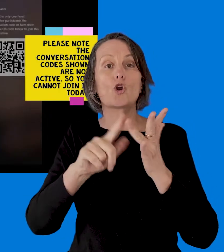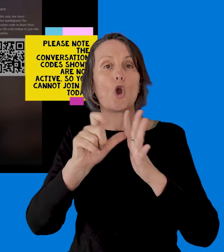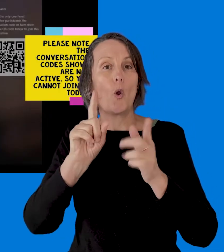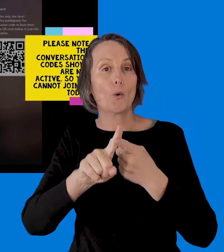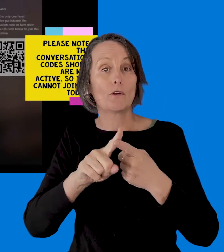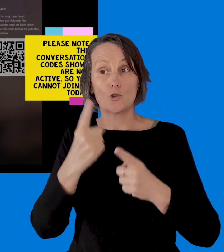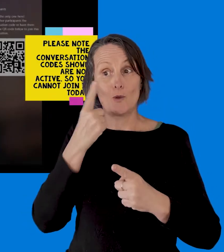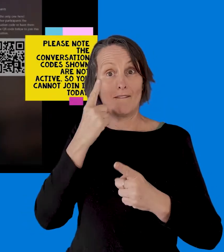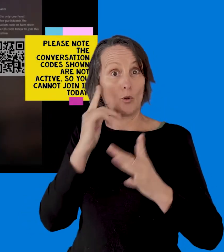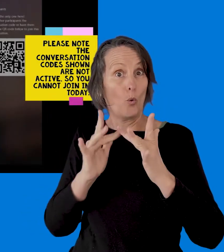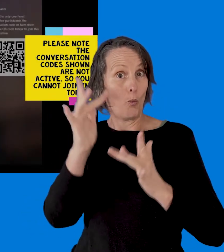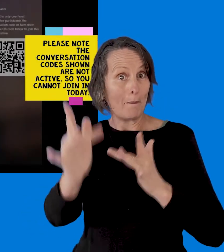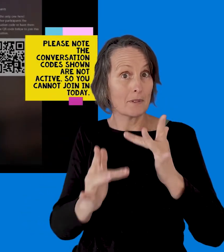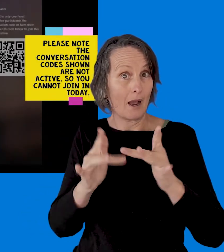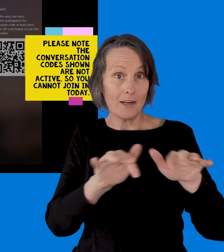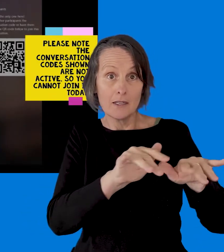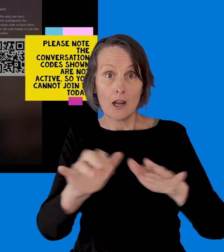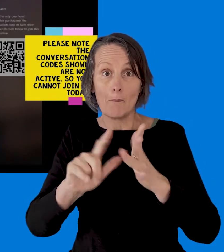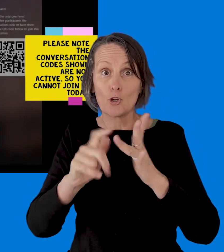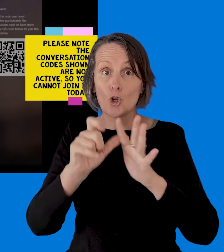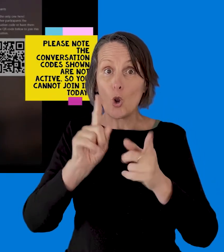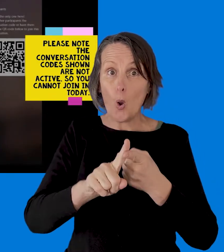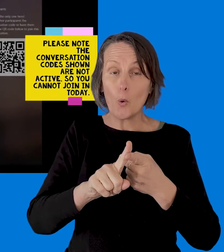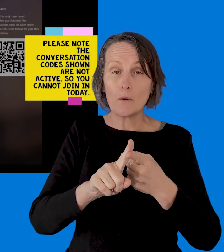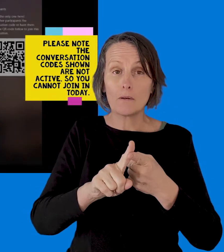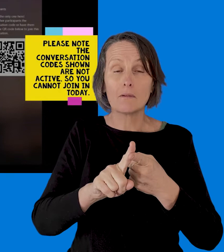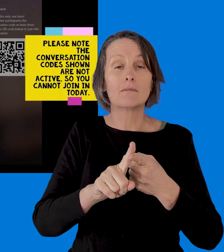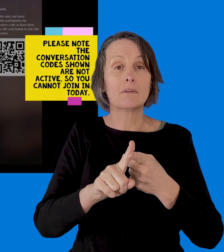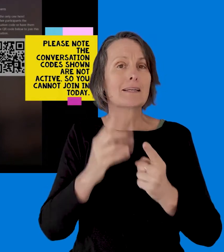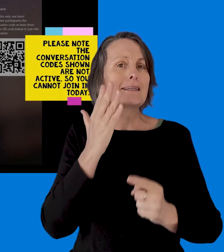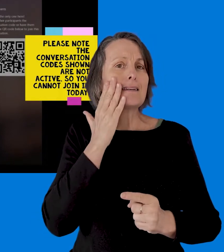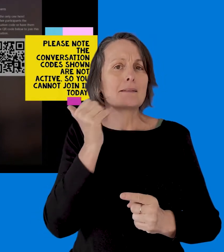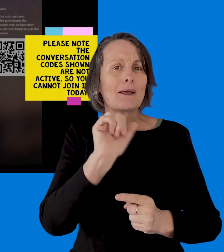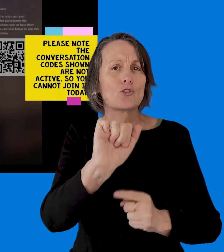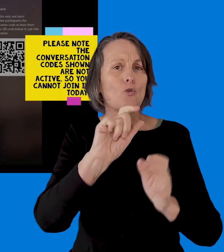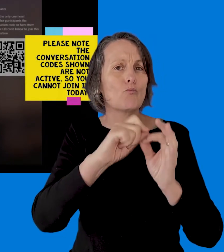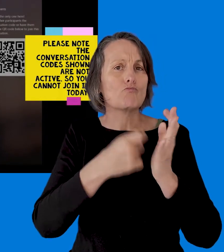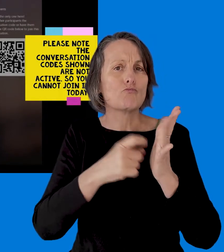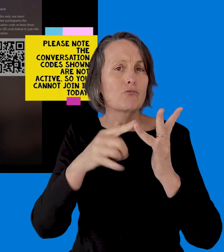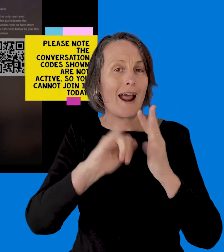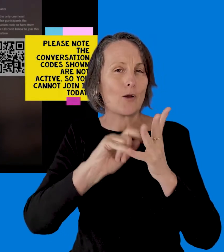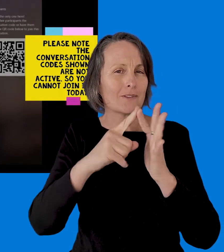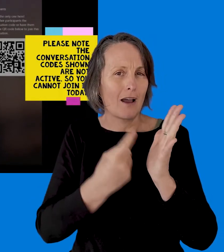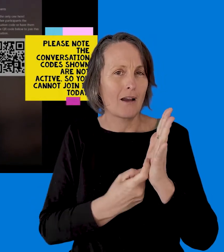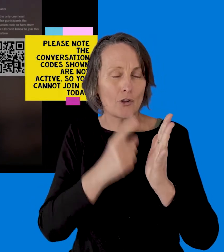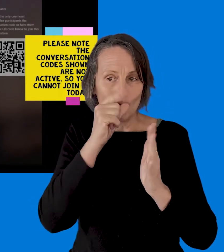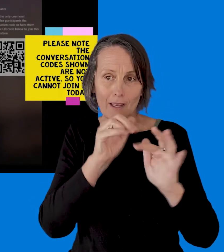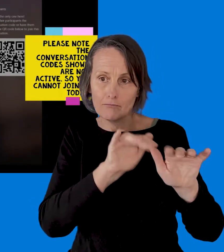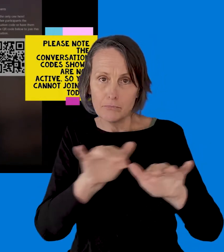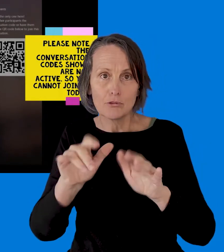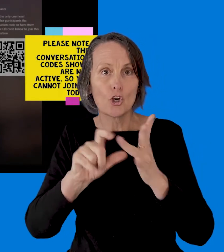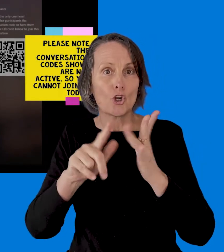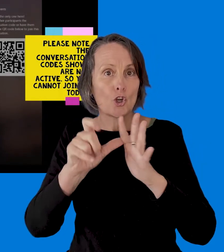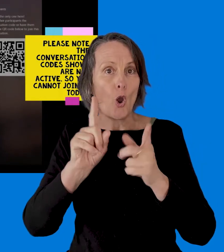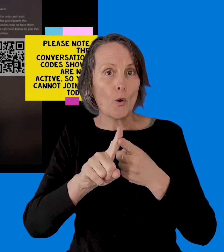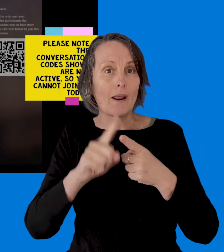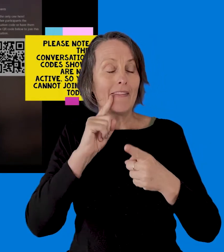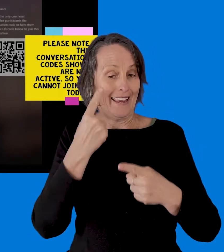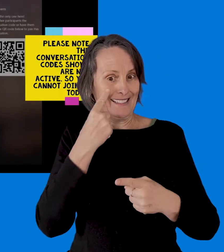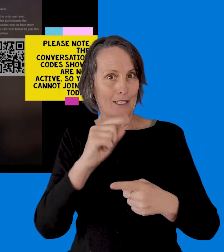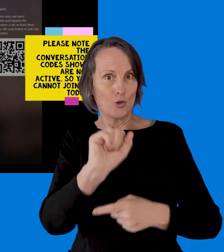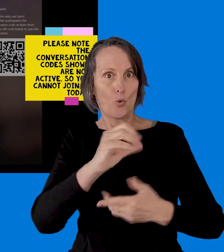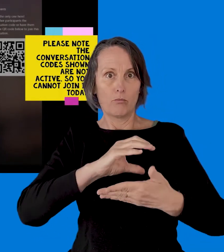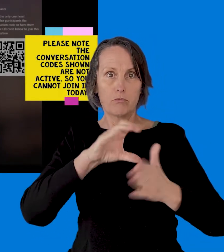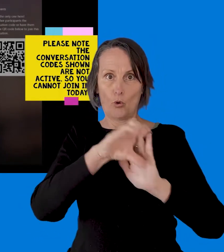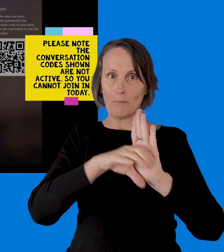code here. So you can go to this website. If you type this into your browser, it doesn't matter what the browser is, it will actually start to show the